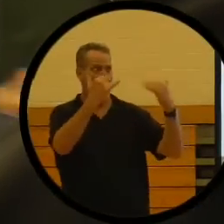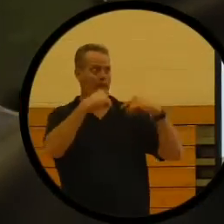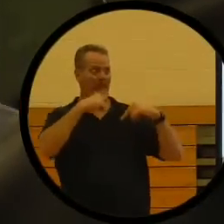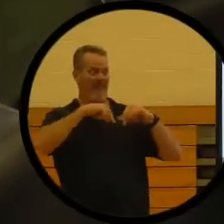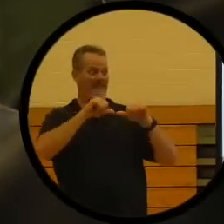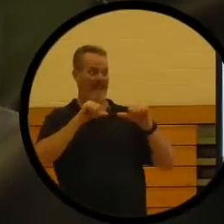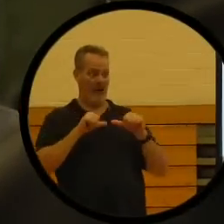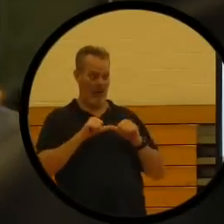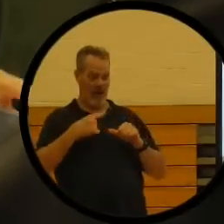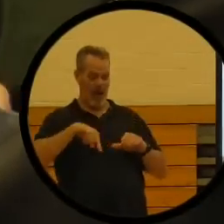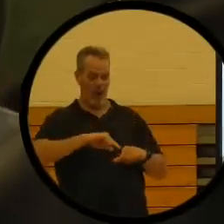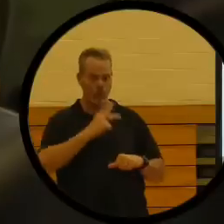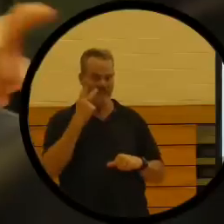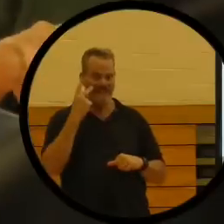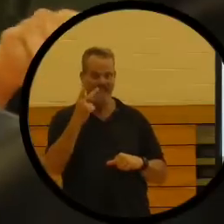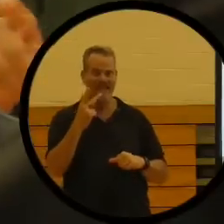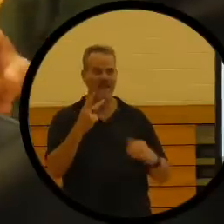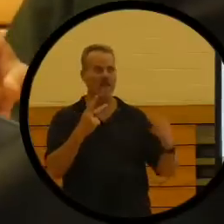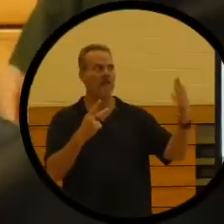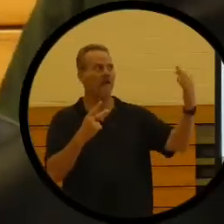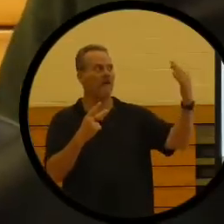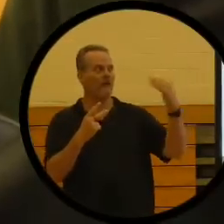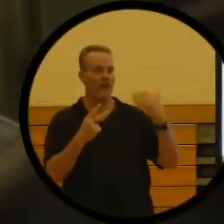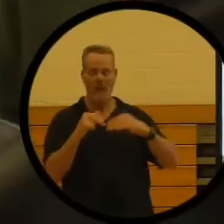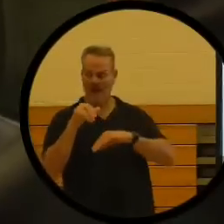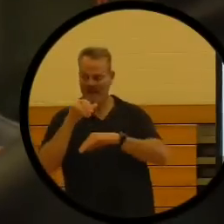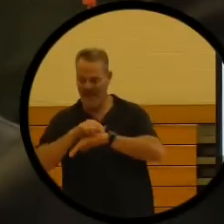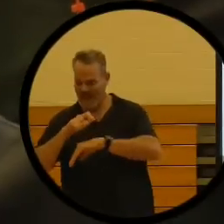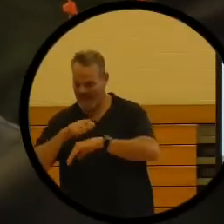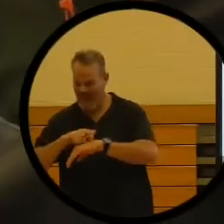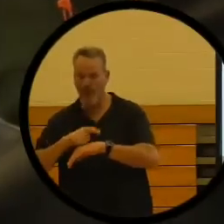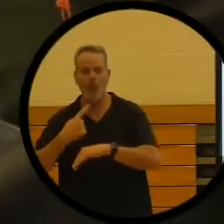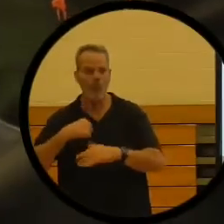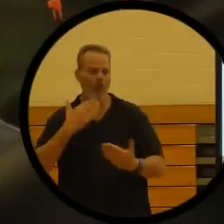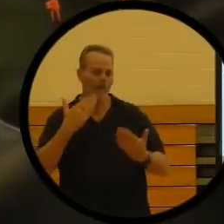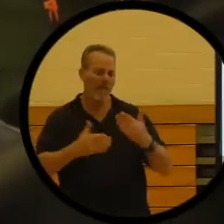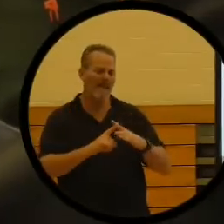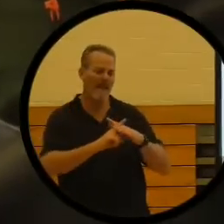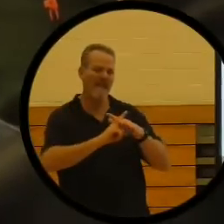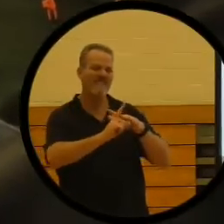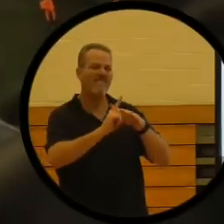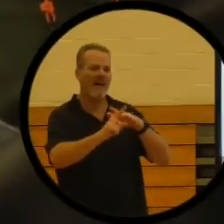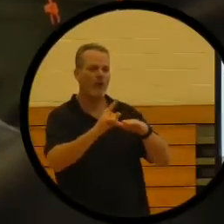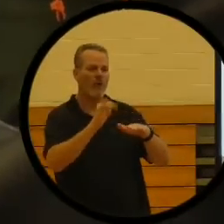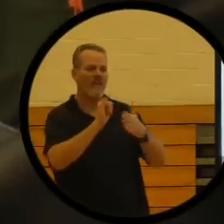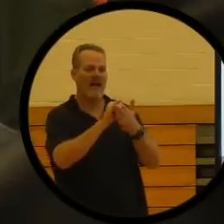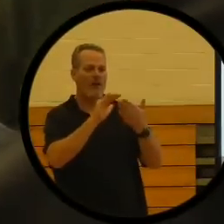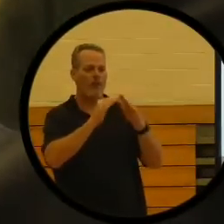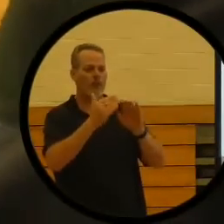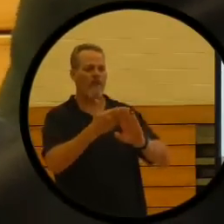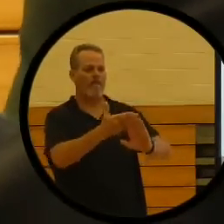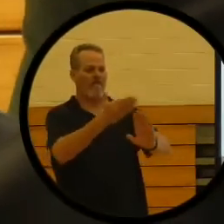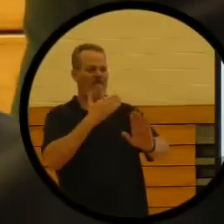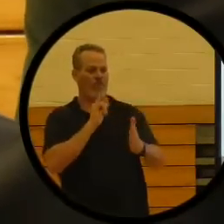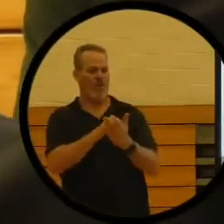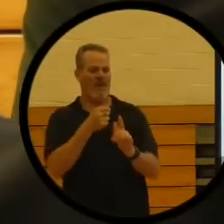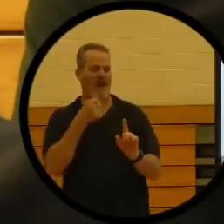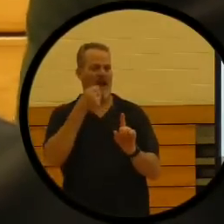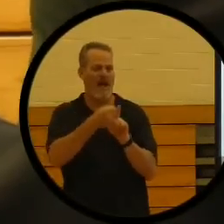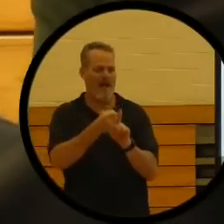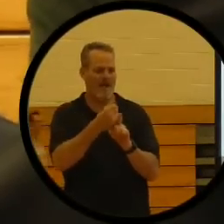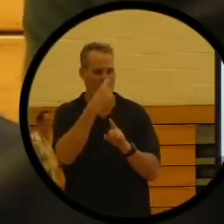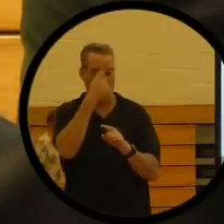see nightfall coming, we might pull the trigger and evacuate that community before that period because